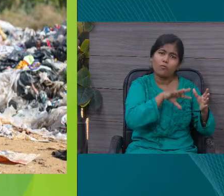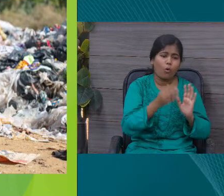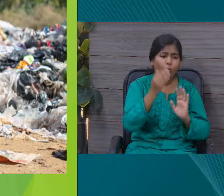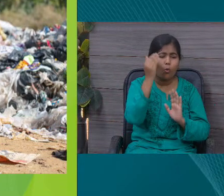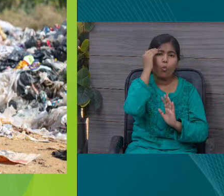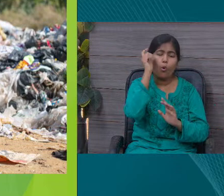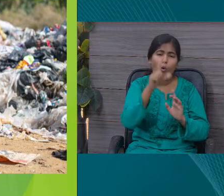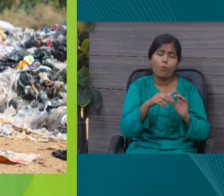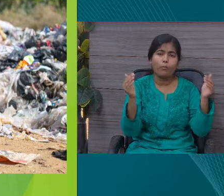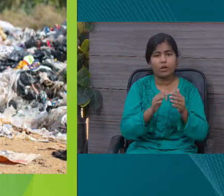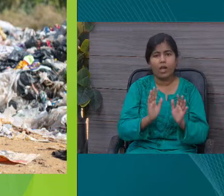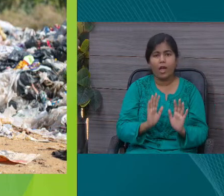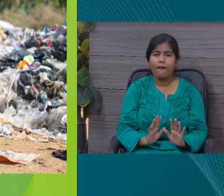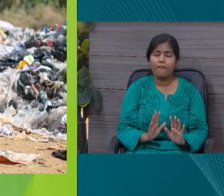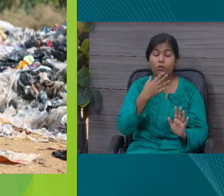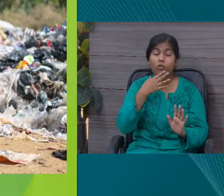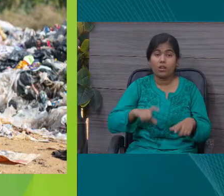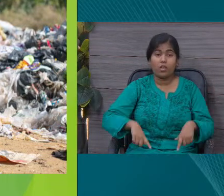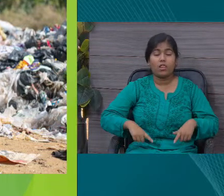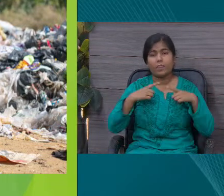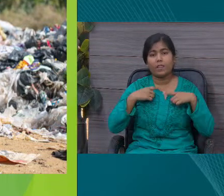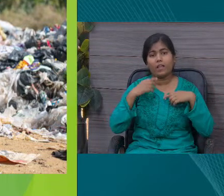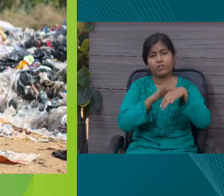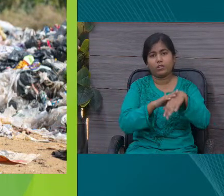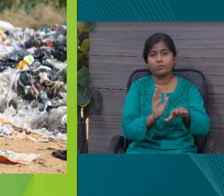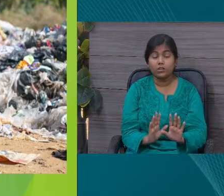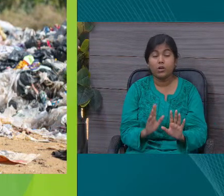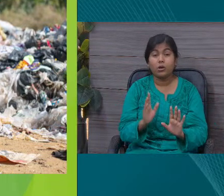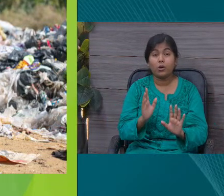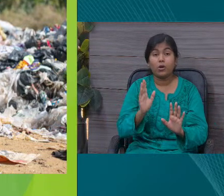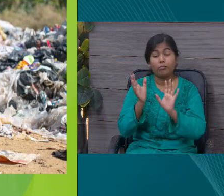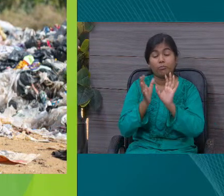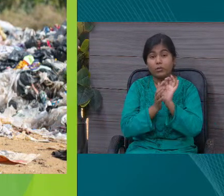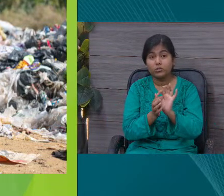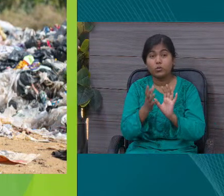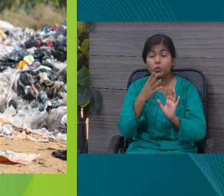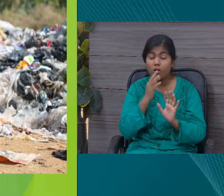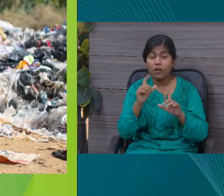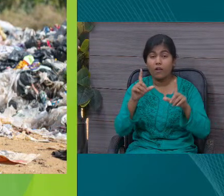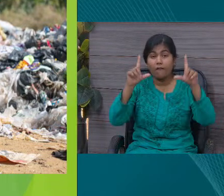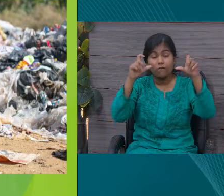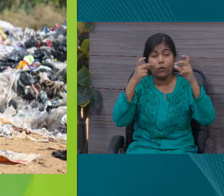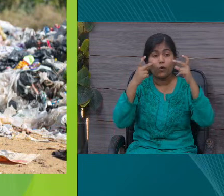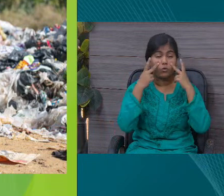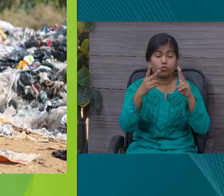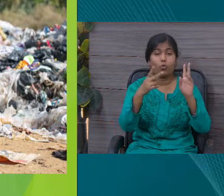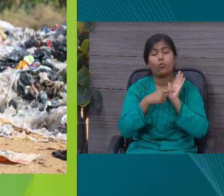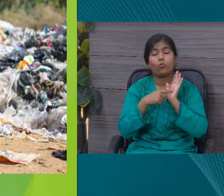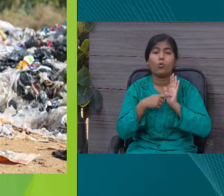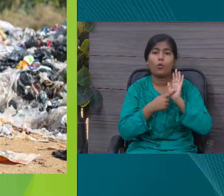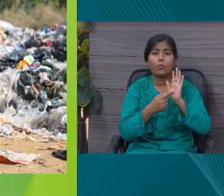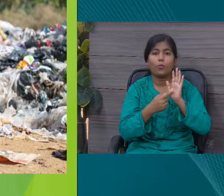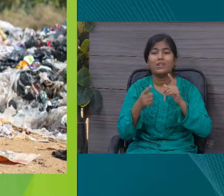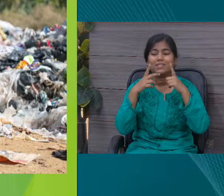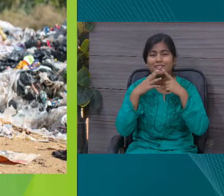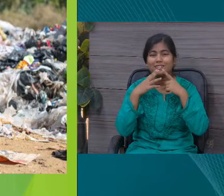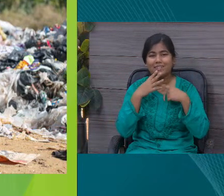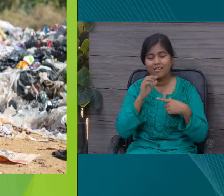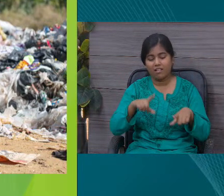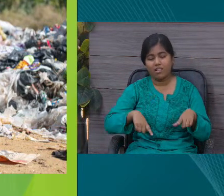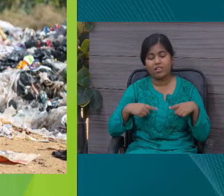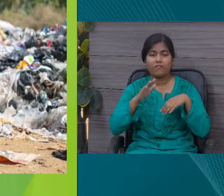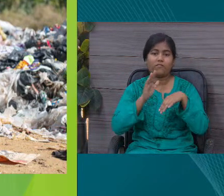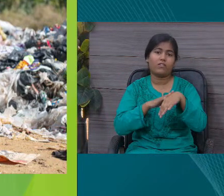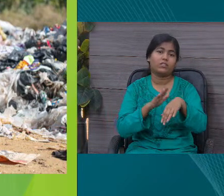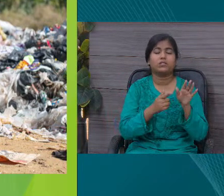them real life experience. By showing them real life photos, what we are doing is that we are giving them real life experience as to what